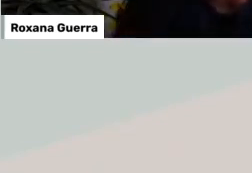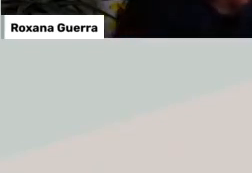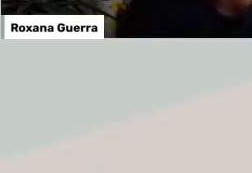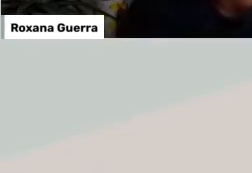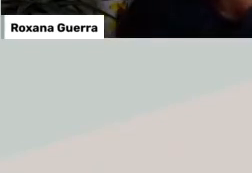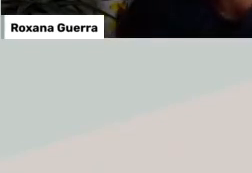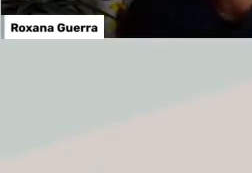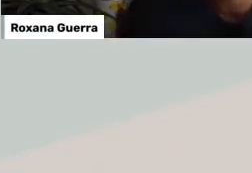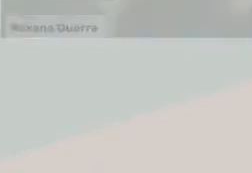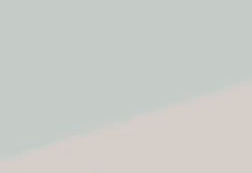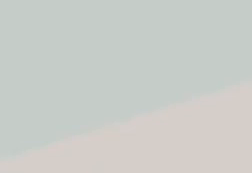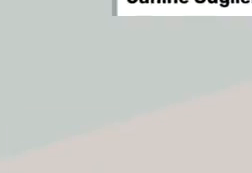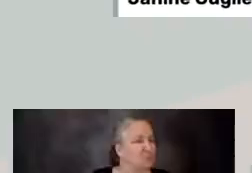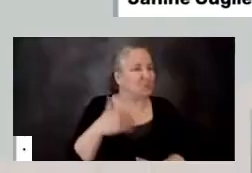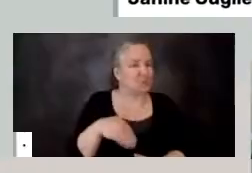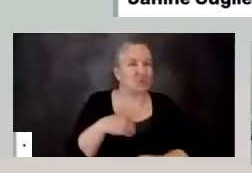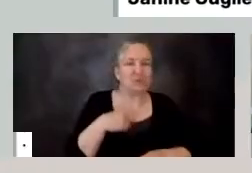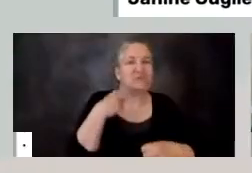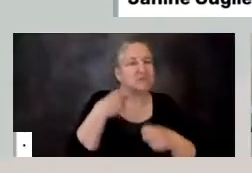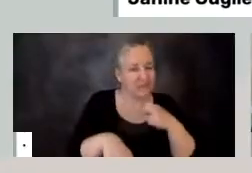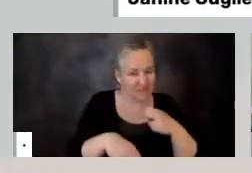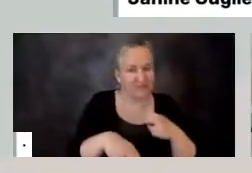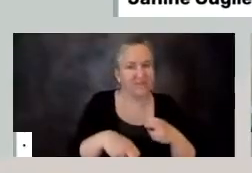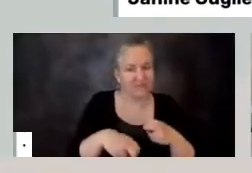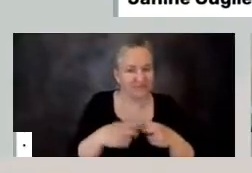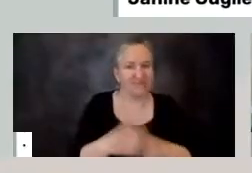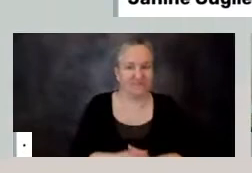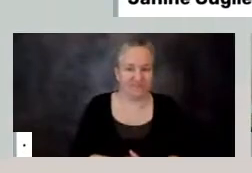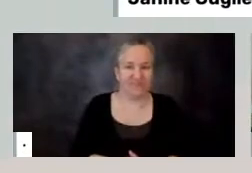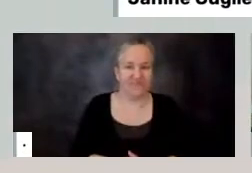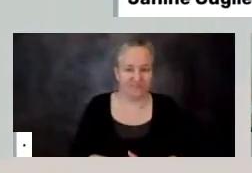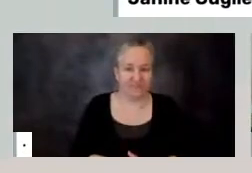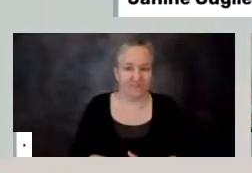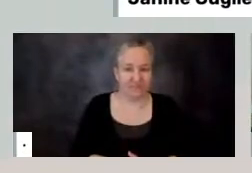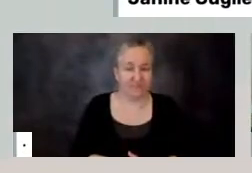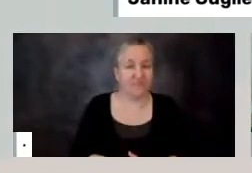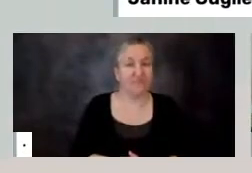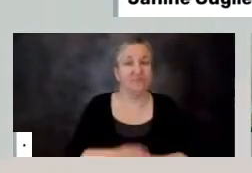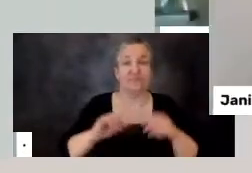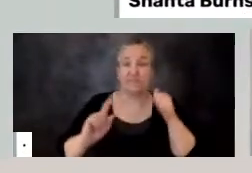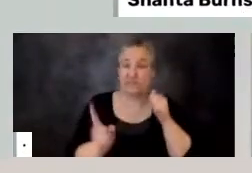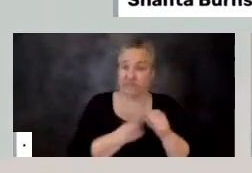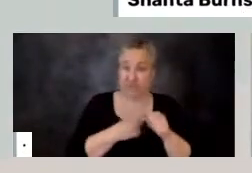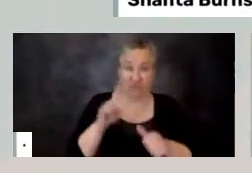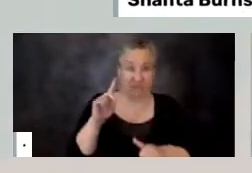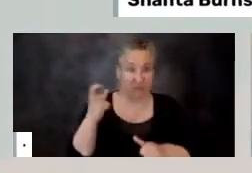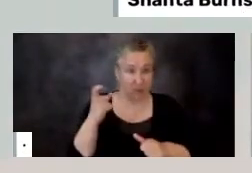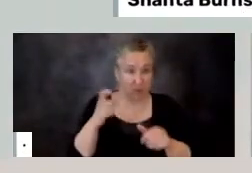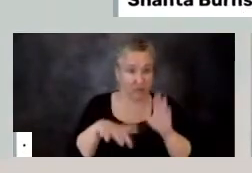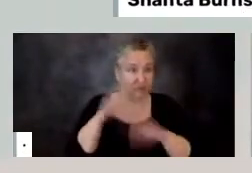It was hard. When I was initially diagnosed,